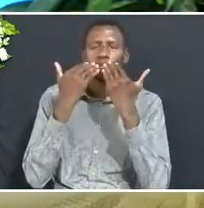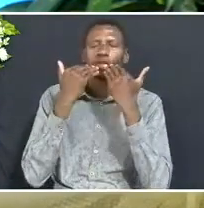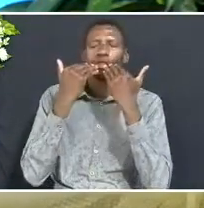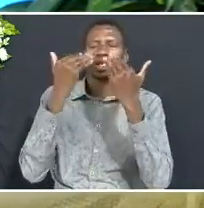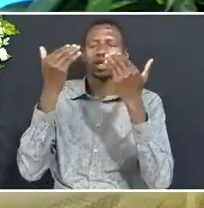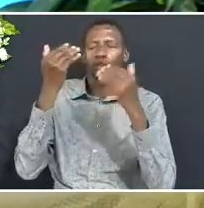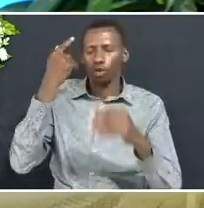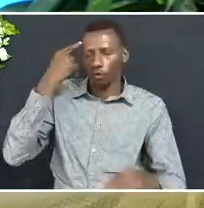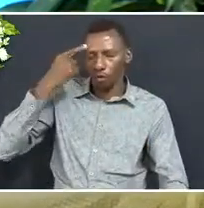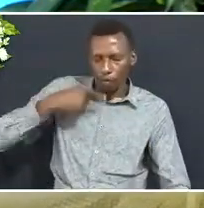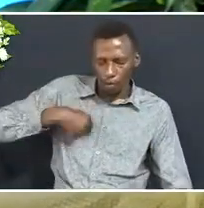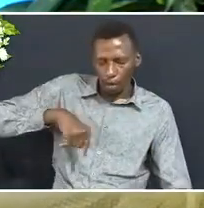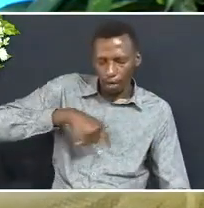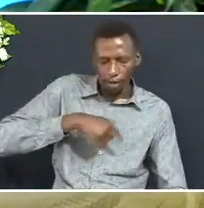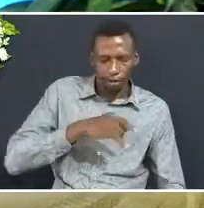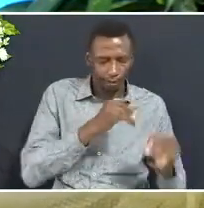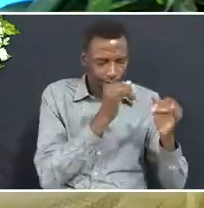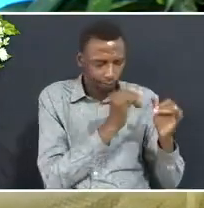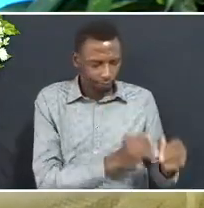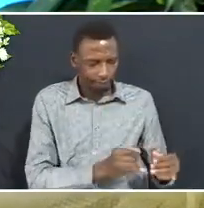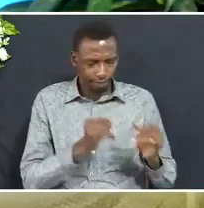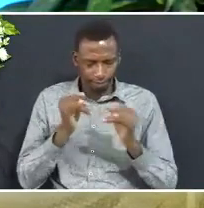hearts individually and corporately